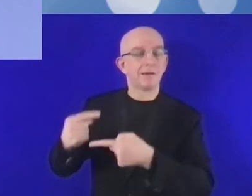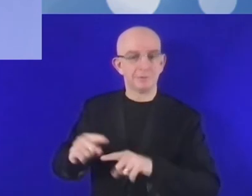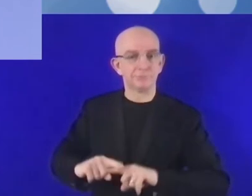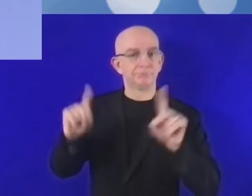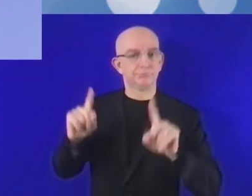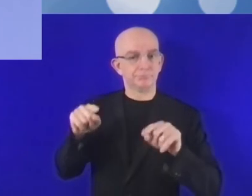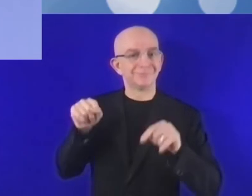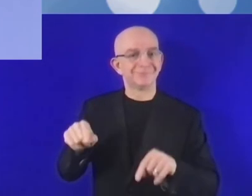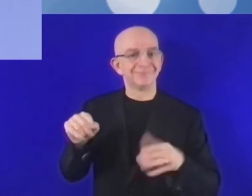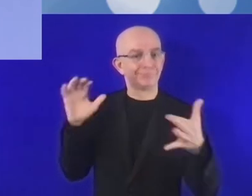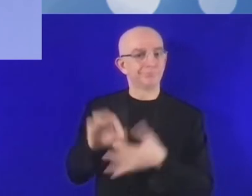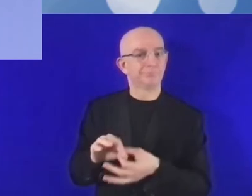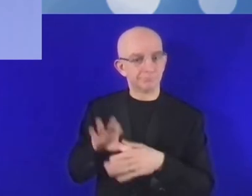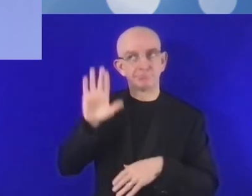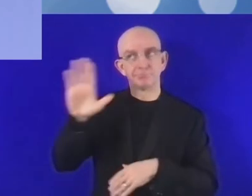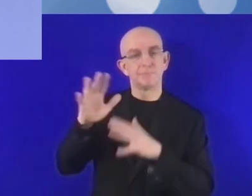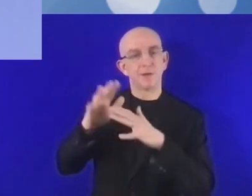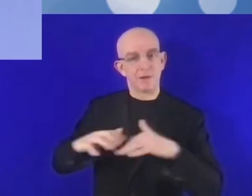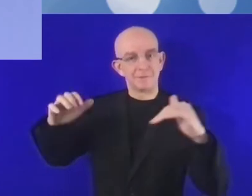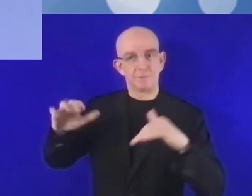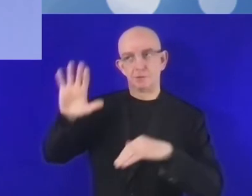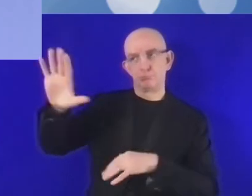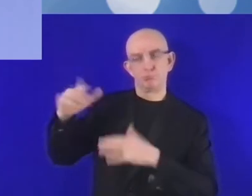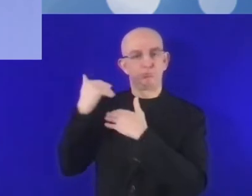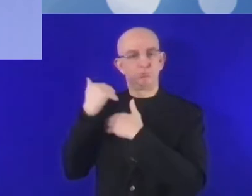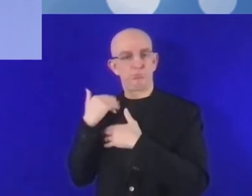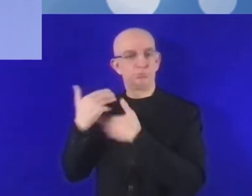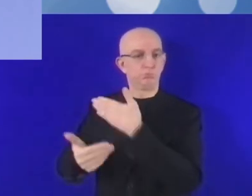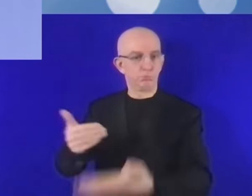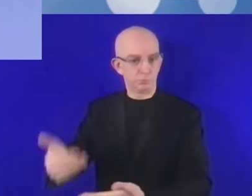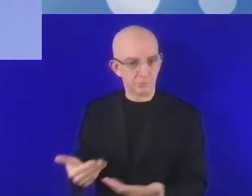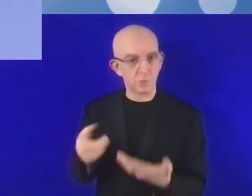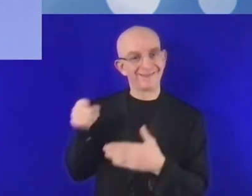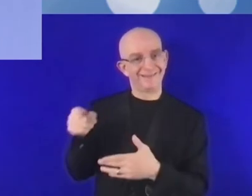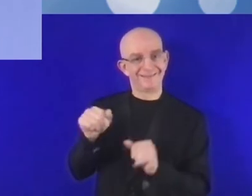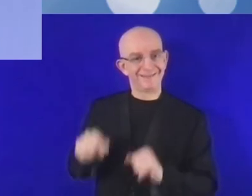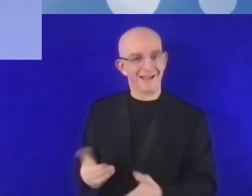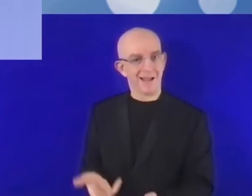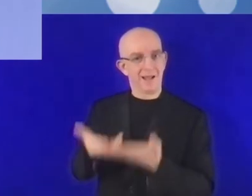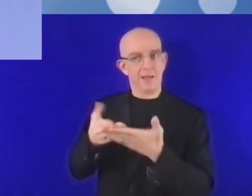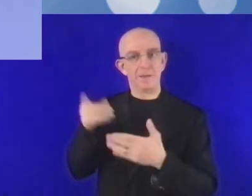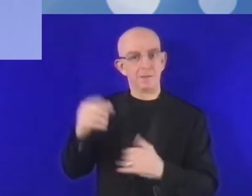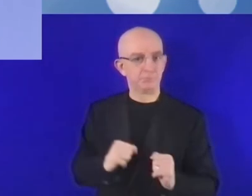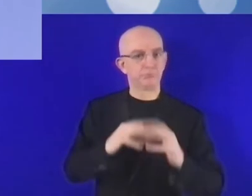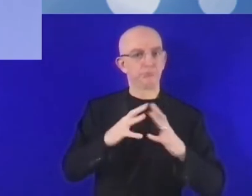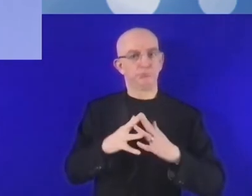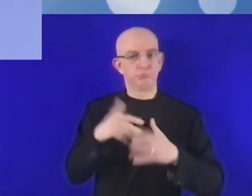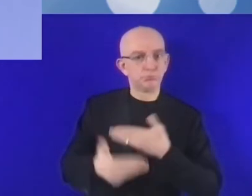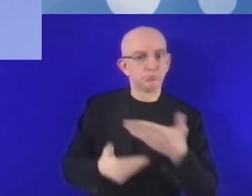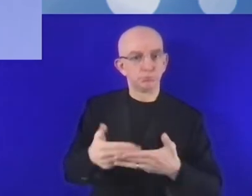using open data and contributes national development agendas in general we have to